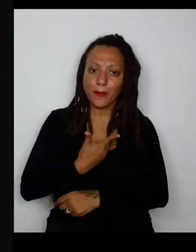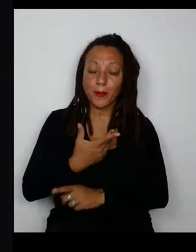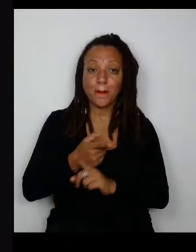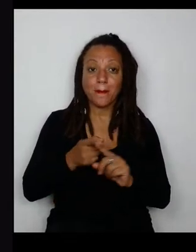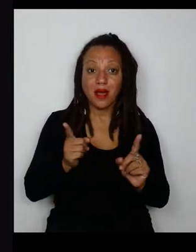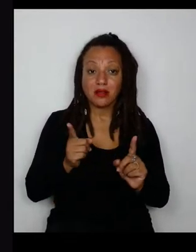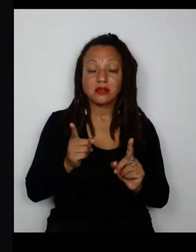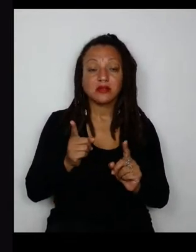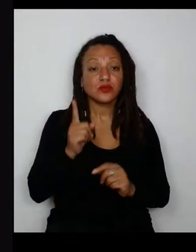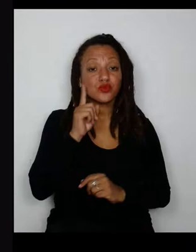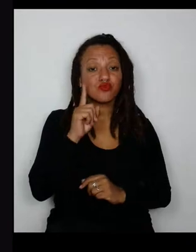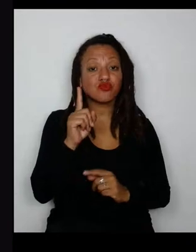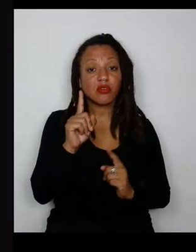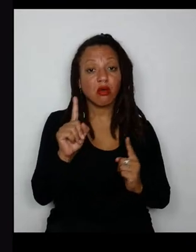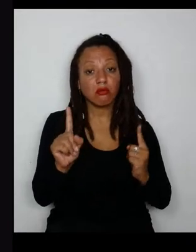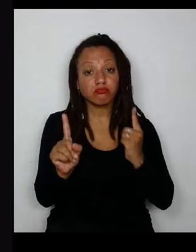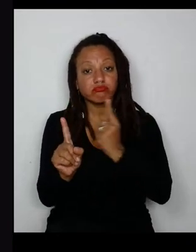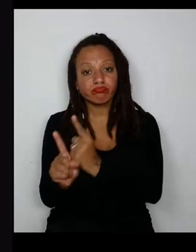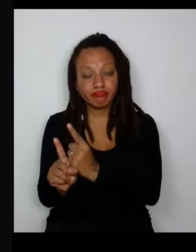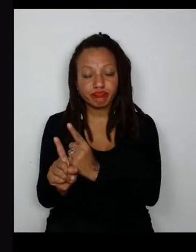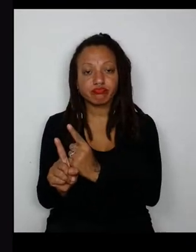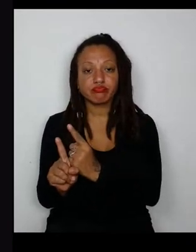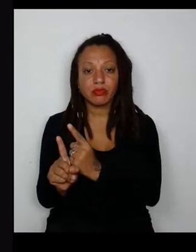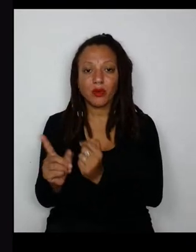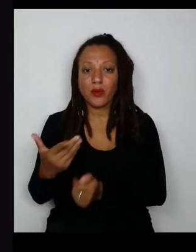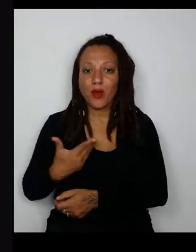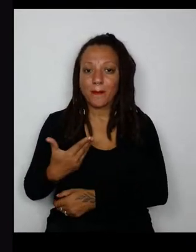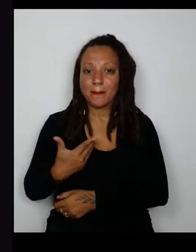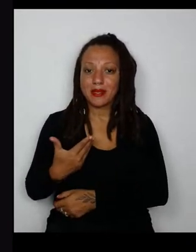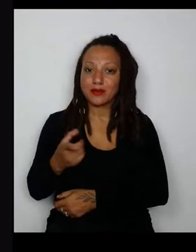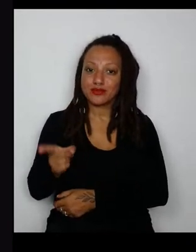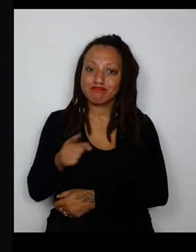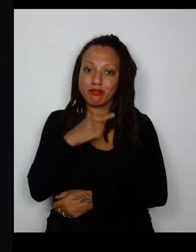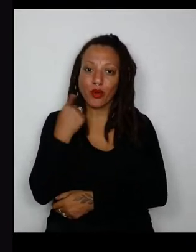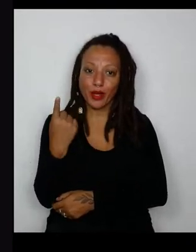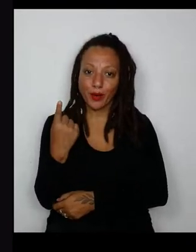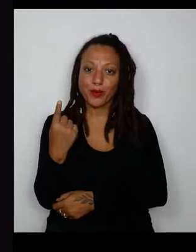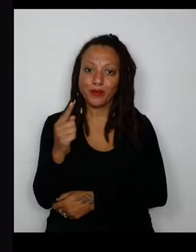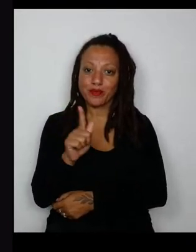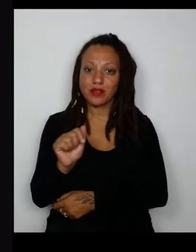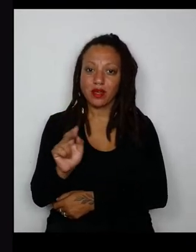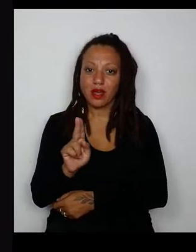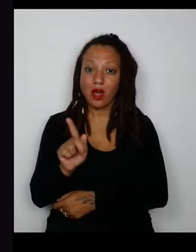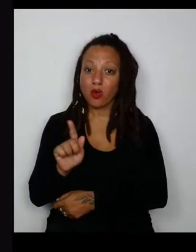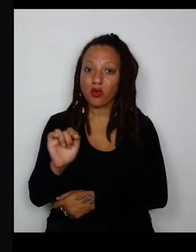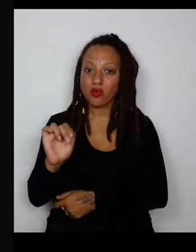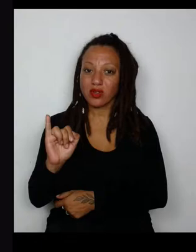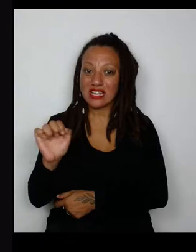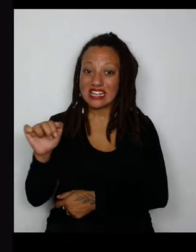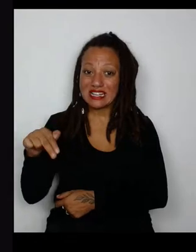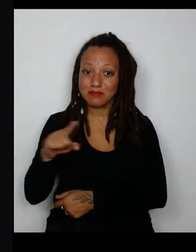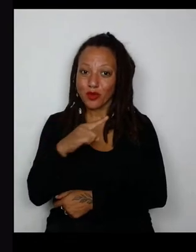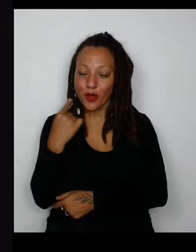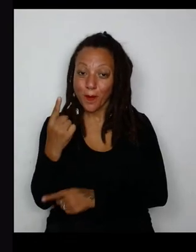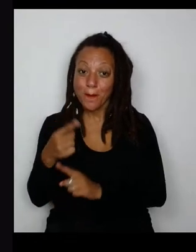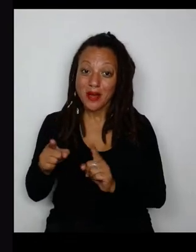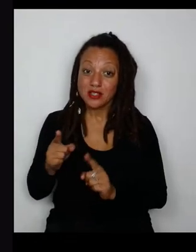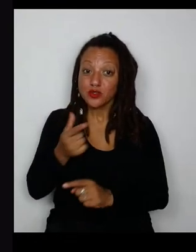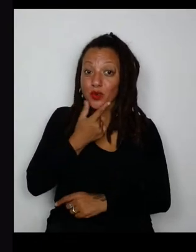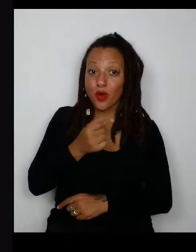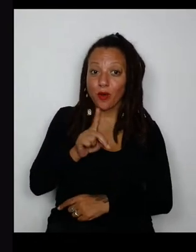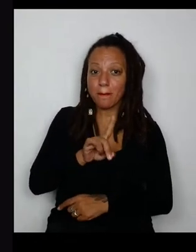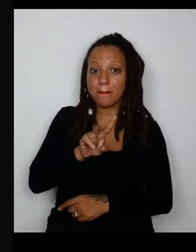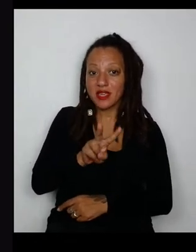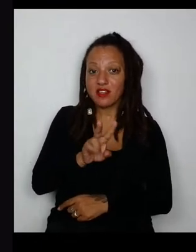to find his friend once again but when he arrived gogan was already dead and victor